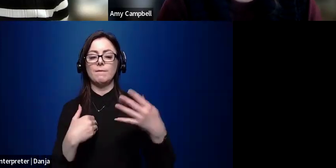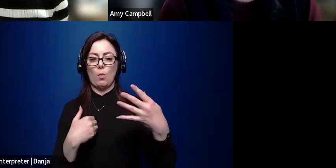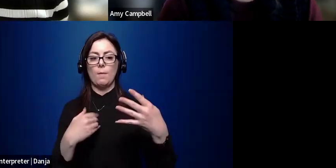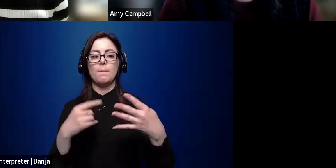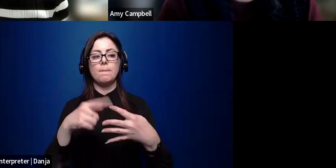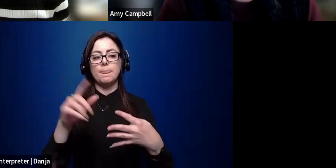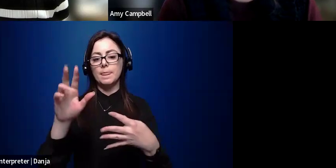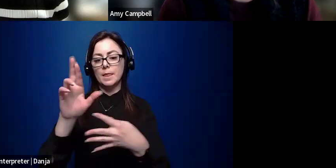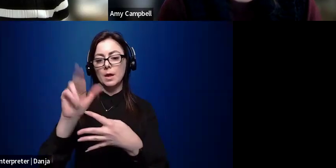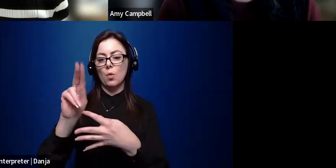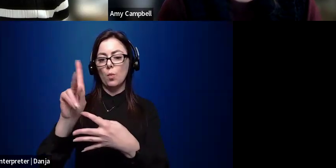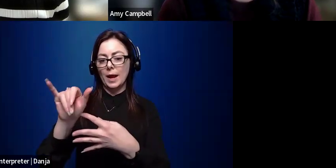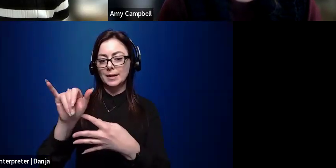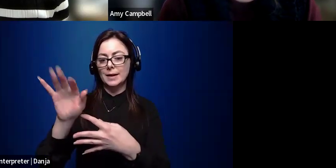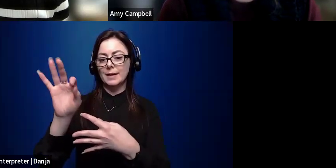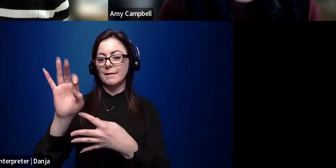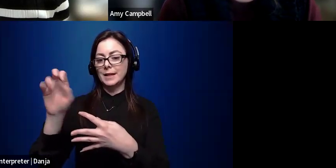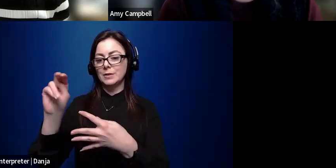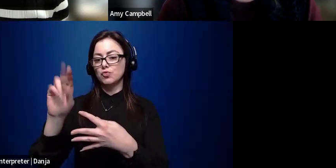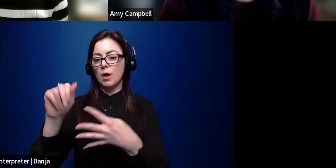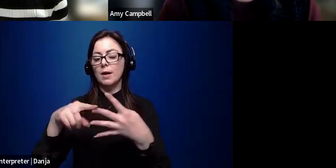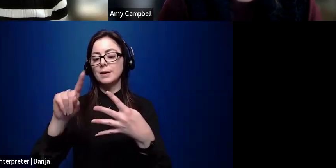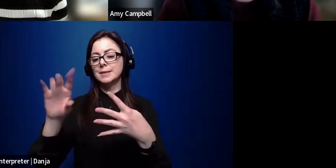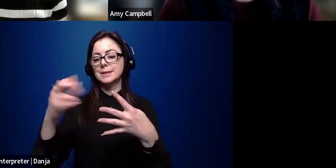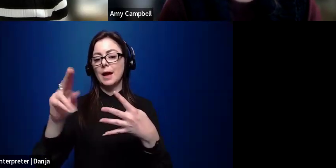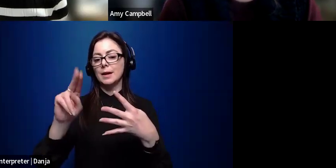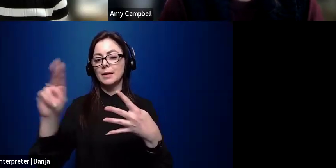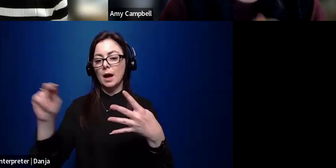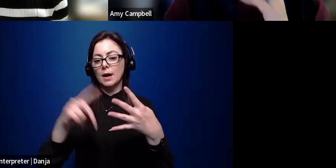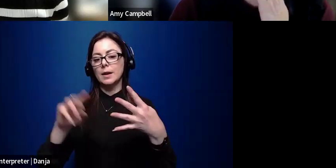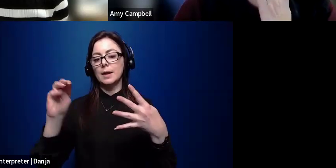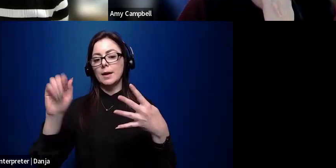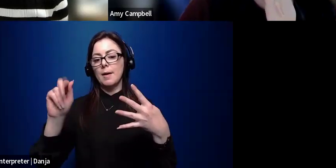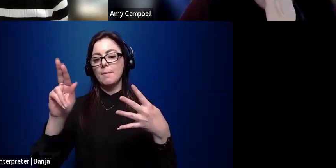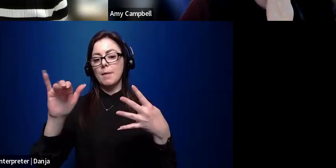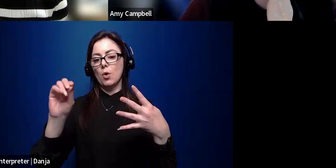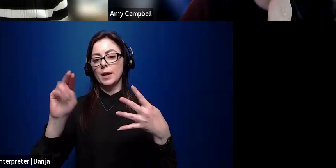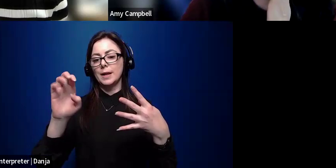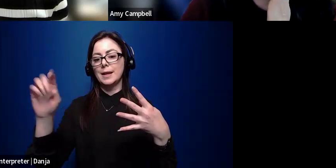Randy Feenstra, Zach Nunn, Marionette Miller-Meeks, and Ashley Hinson. And you can